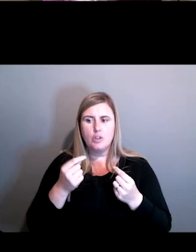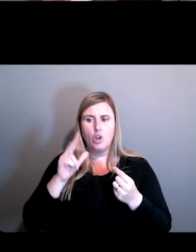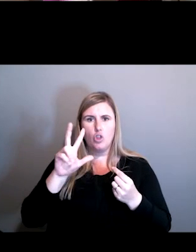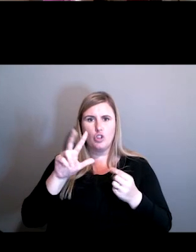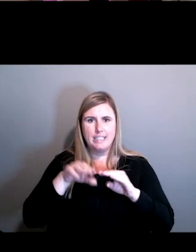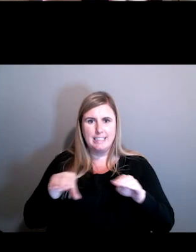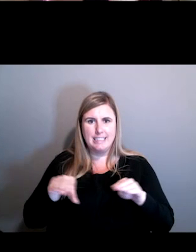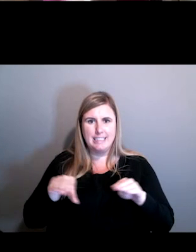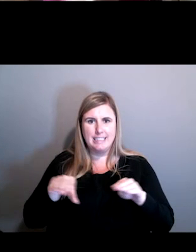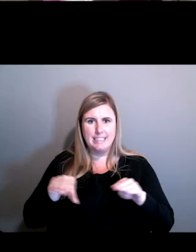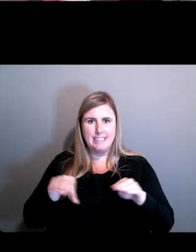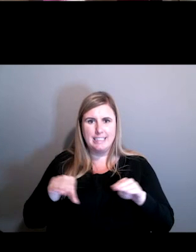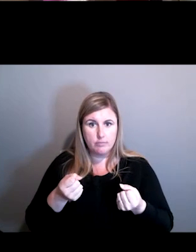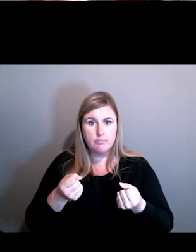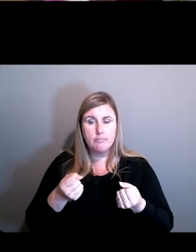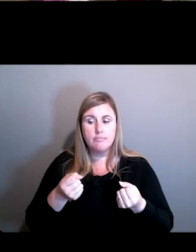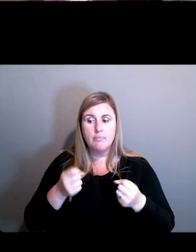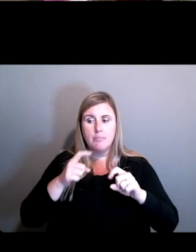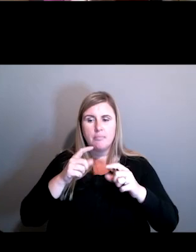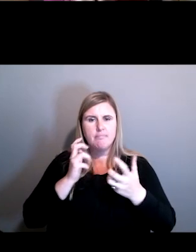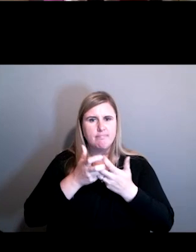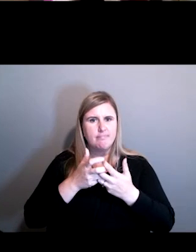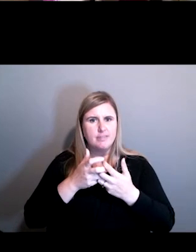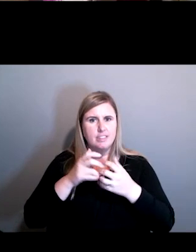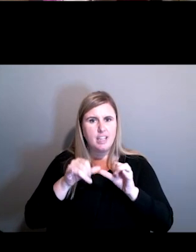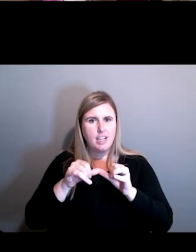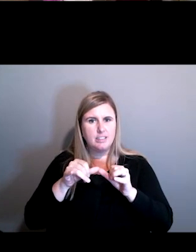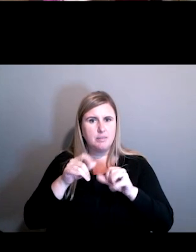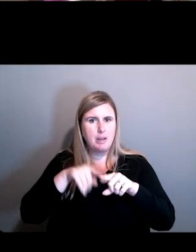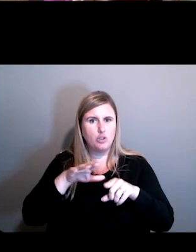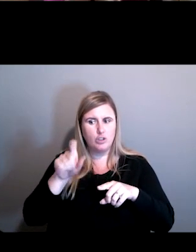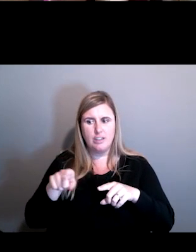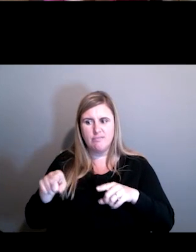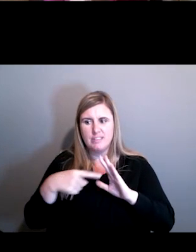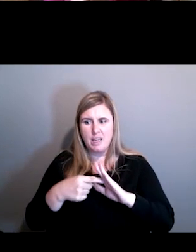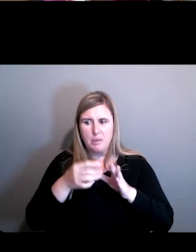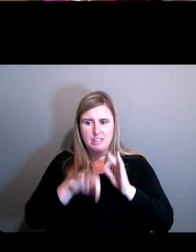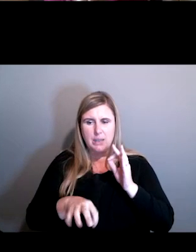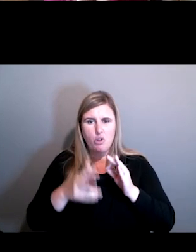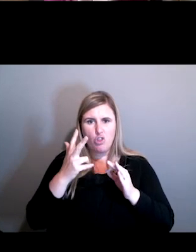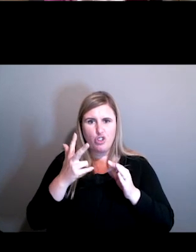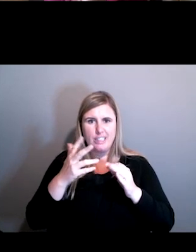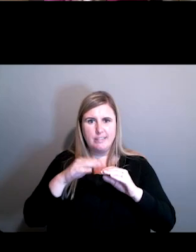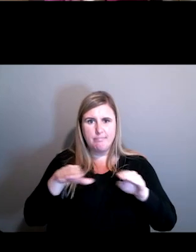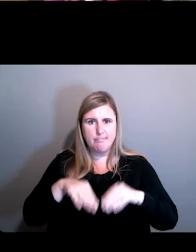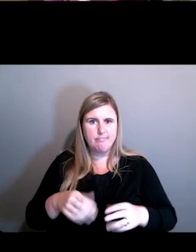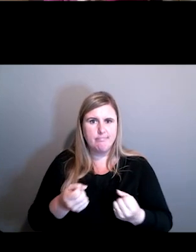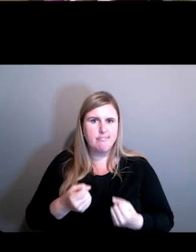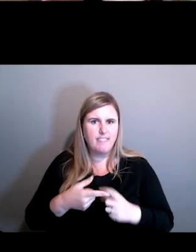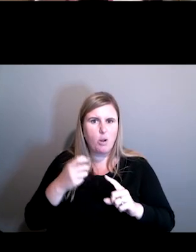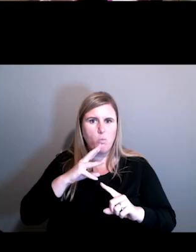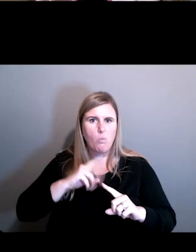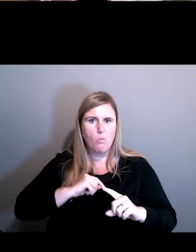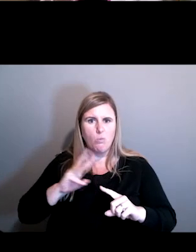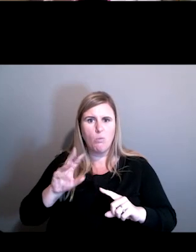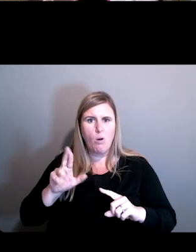cart. Select the size based on the needs of your classroom. These examples here are simple 3-tiered plastic carts from Walmart, but